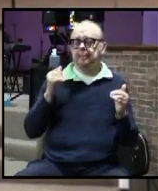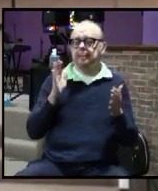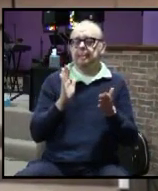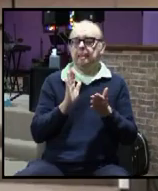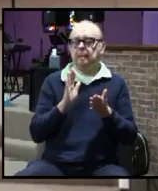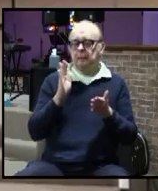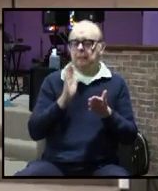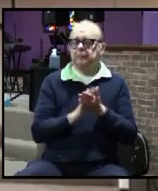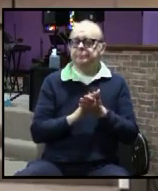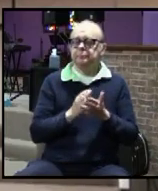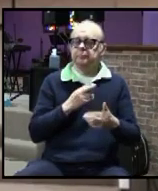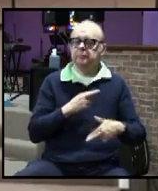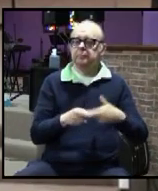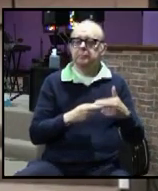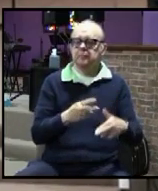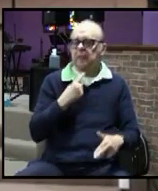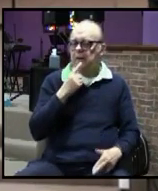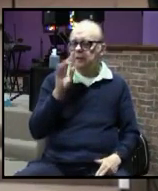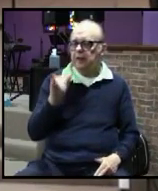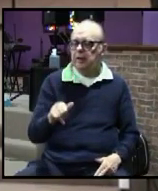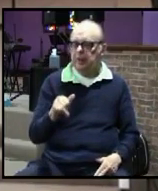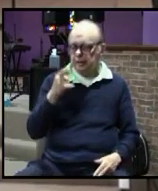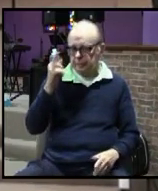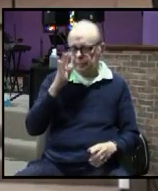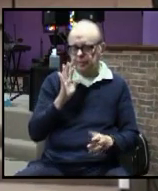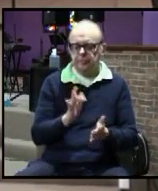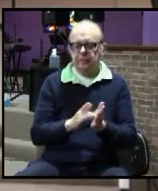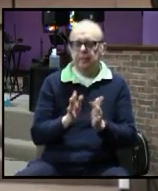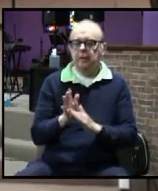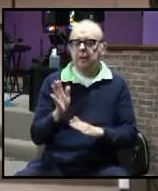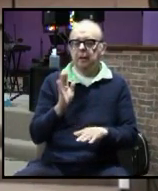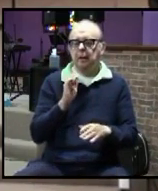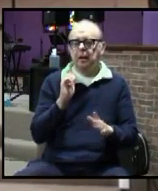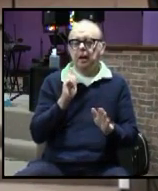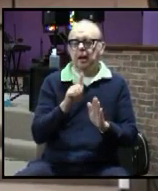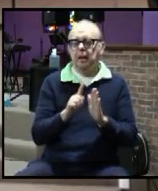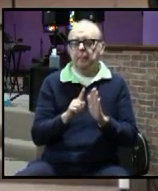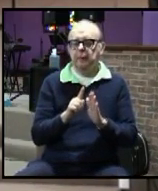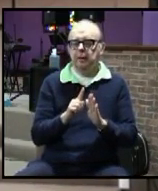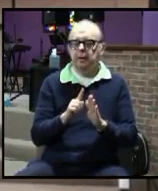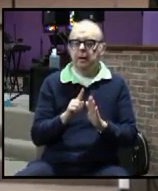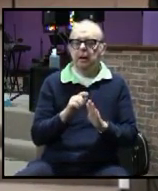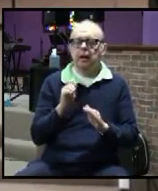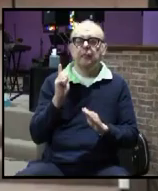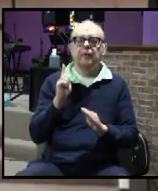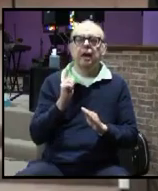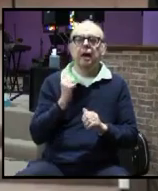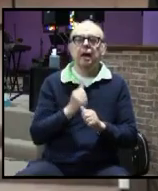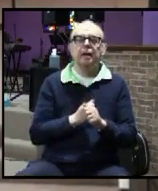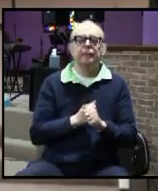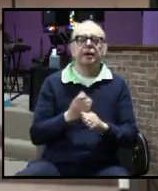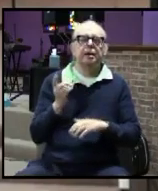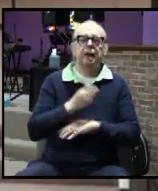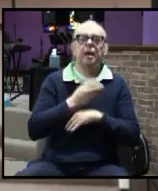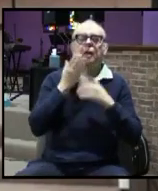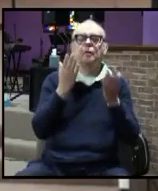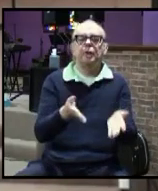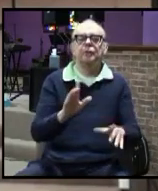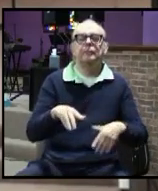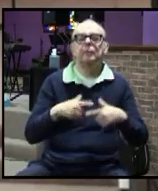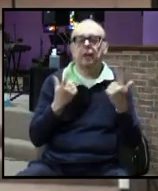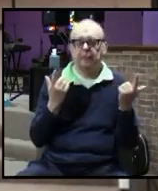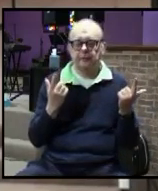believe revival is saying yes to Jesus every moment of every day for the rest of your